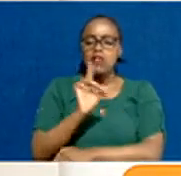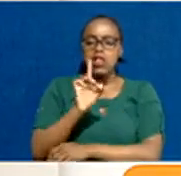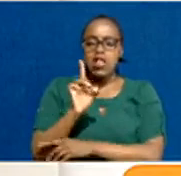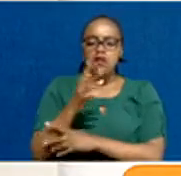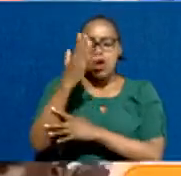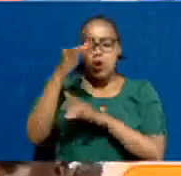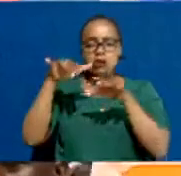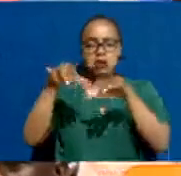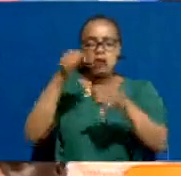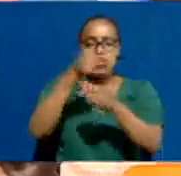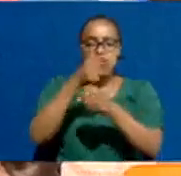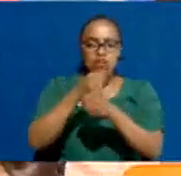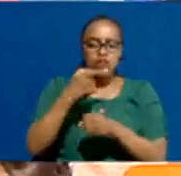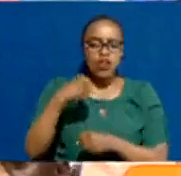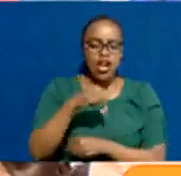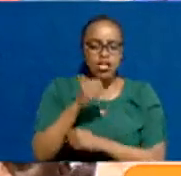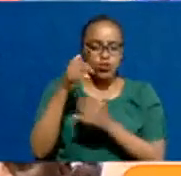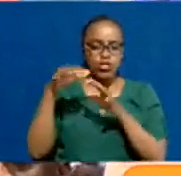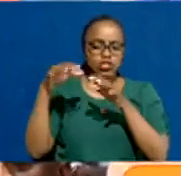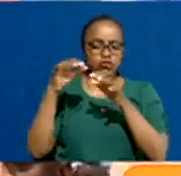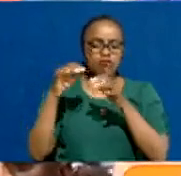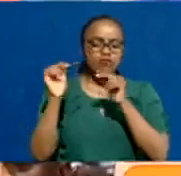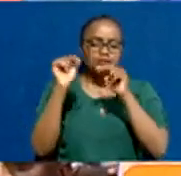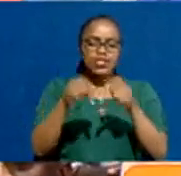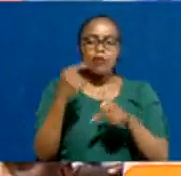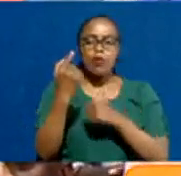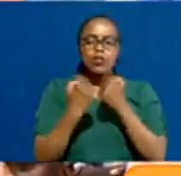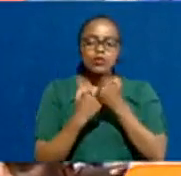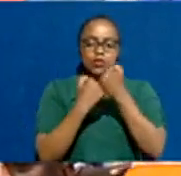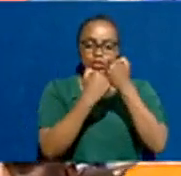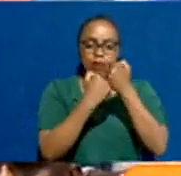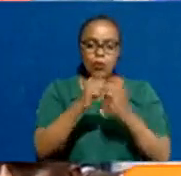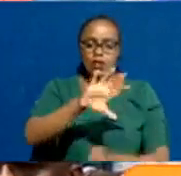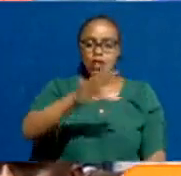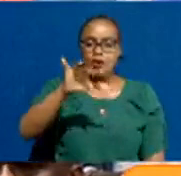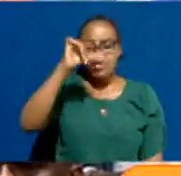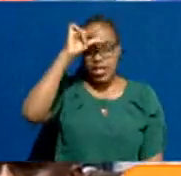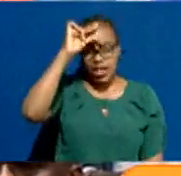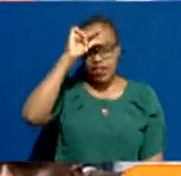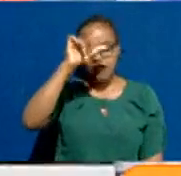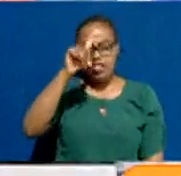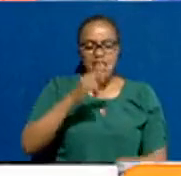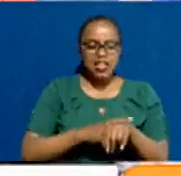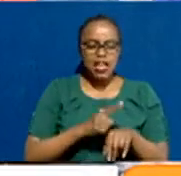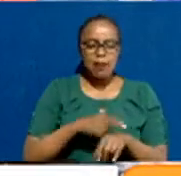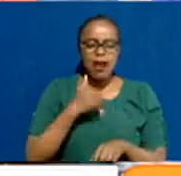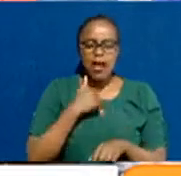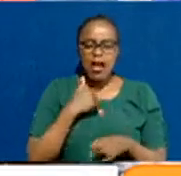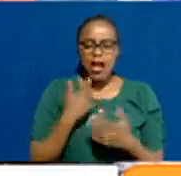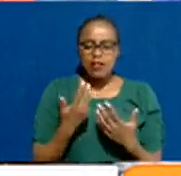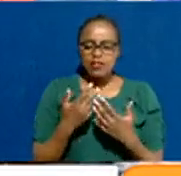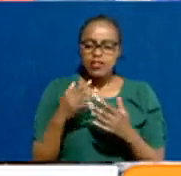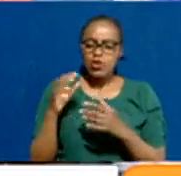the functions. We came in to assist the county government. At the time, there was complete